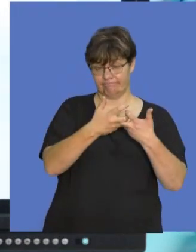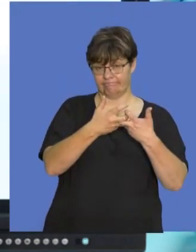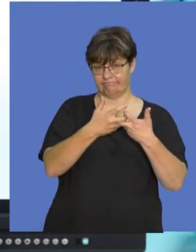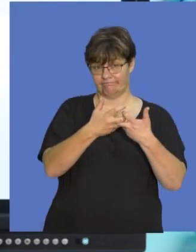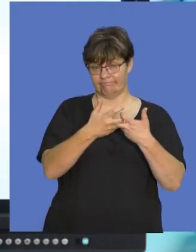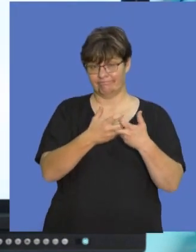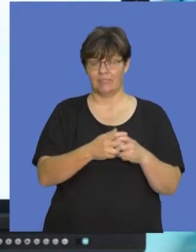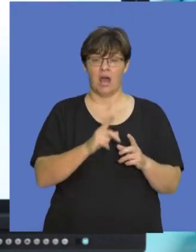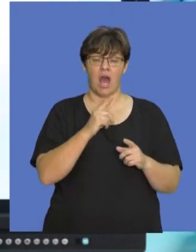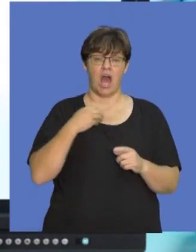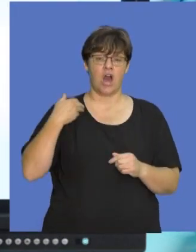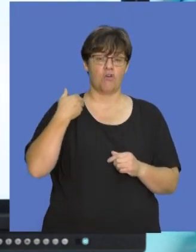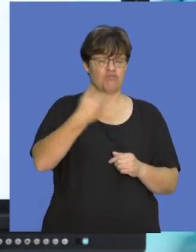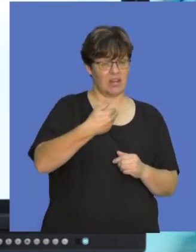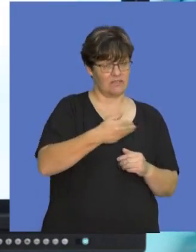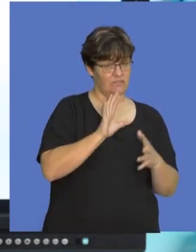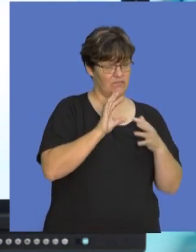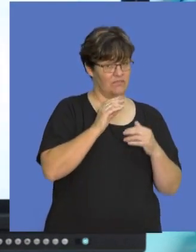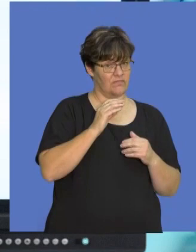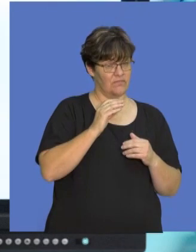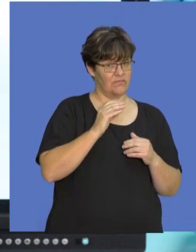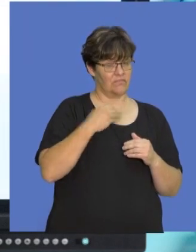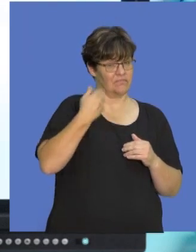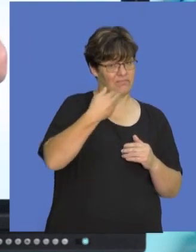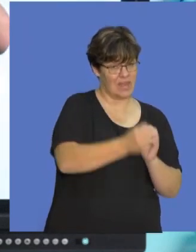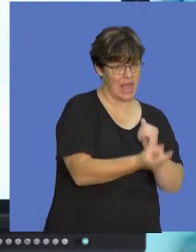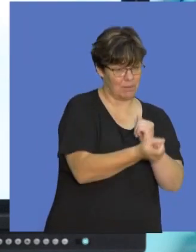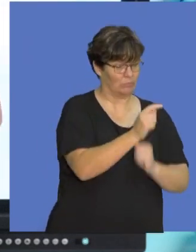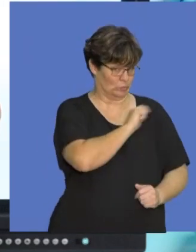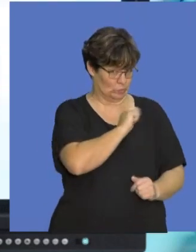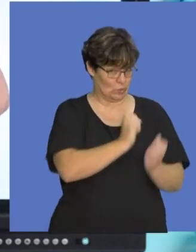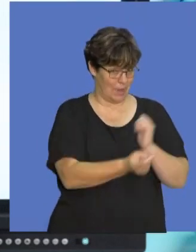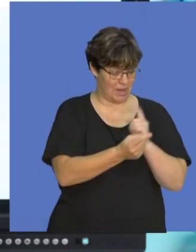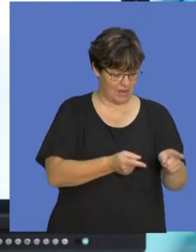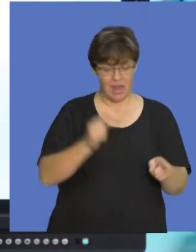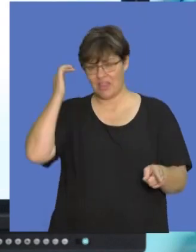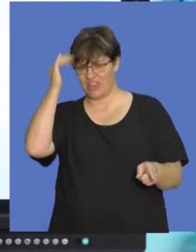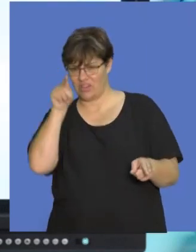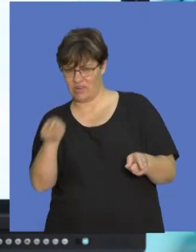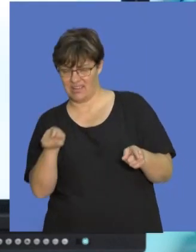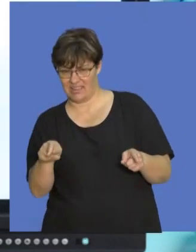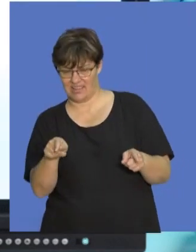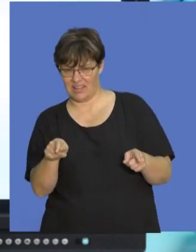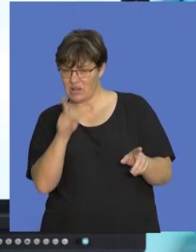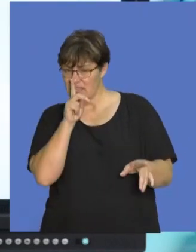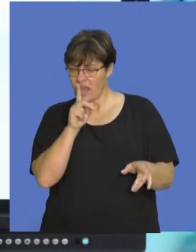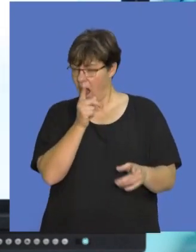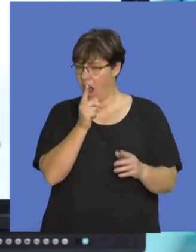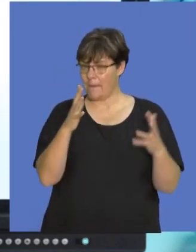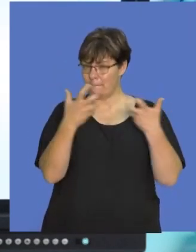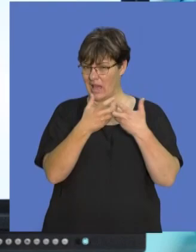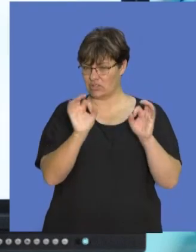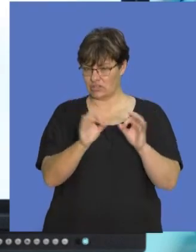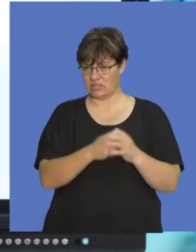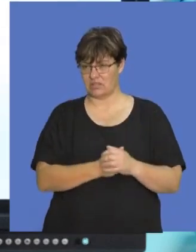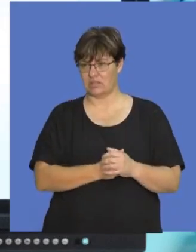there's any correlation between the relative frequency, which is the actual events happening, and the theory, and